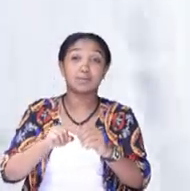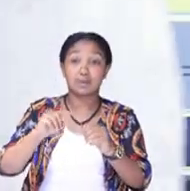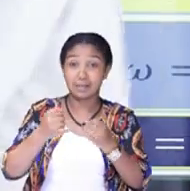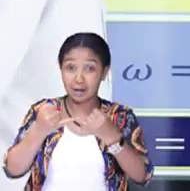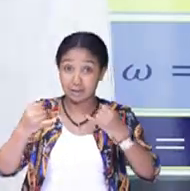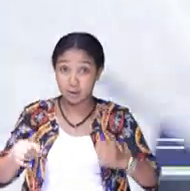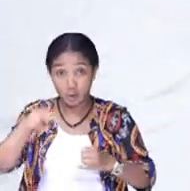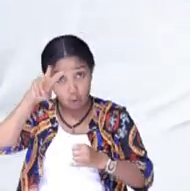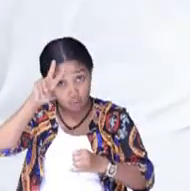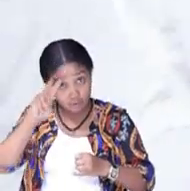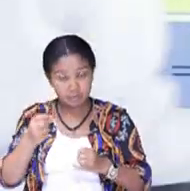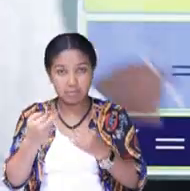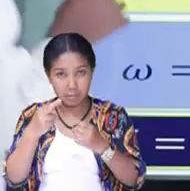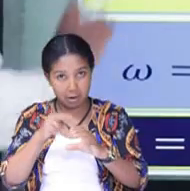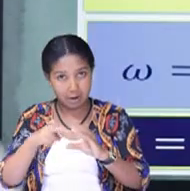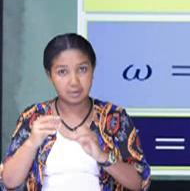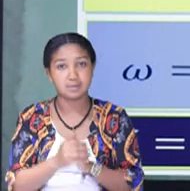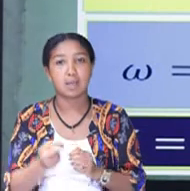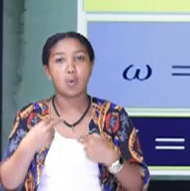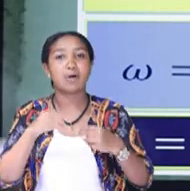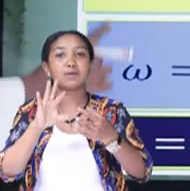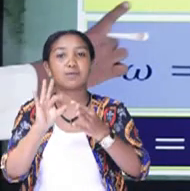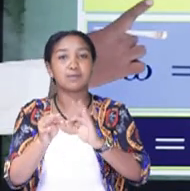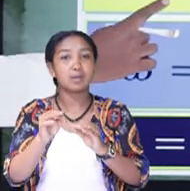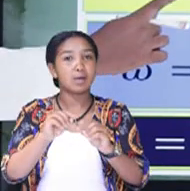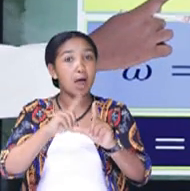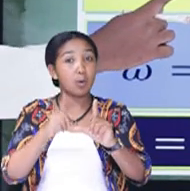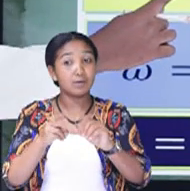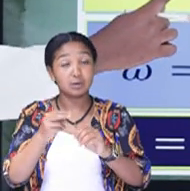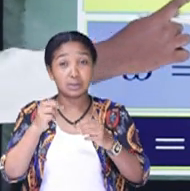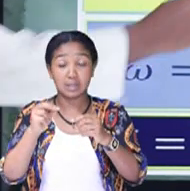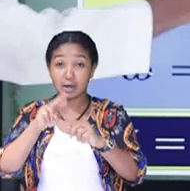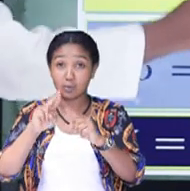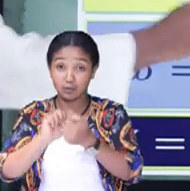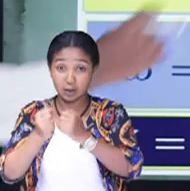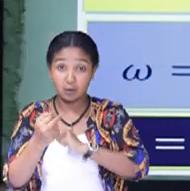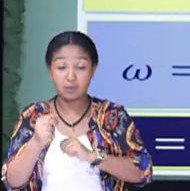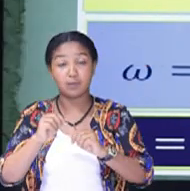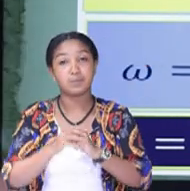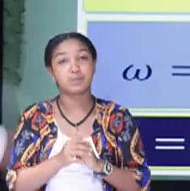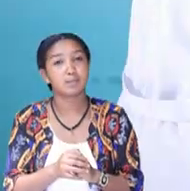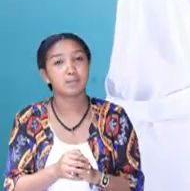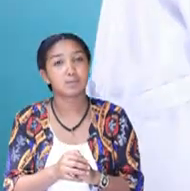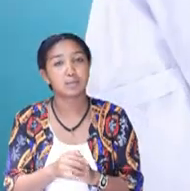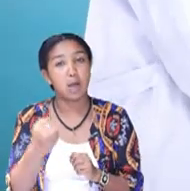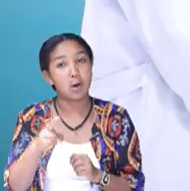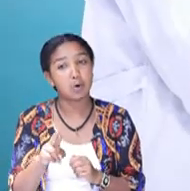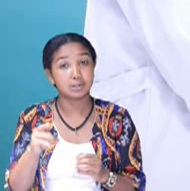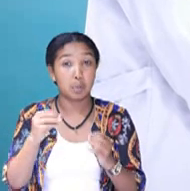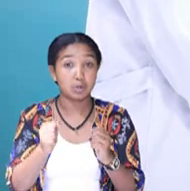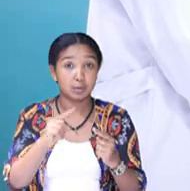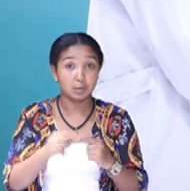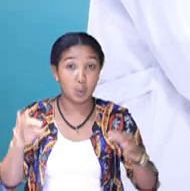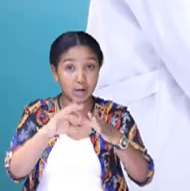tangential velocity squared over radius r. We have also defined angular velocity as the rate of change of angular displacement, or it's also